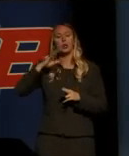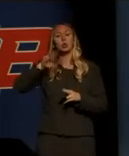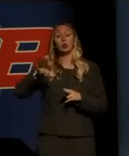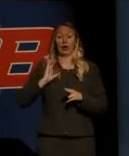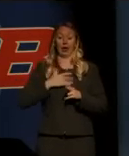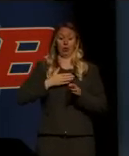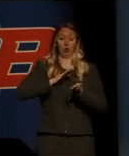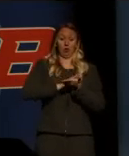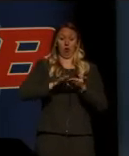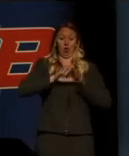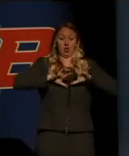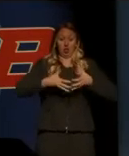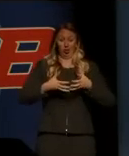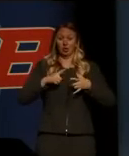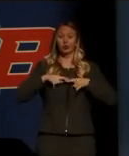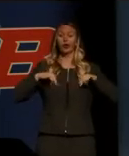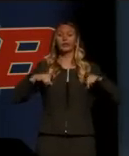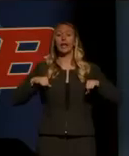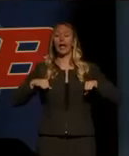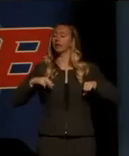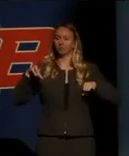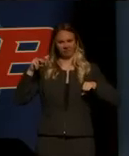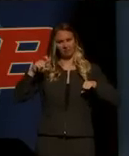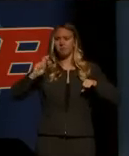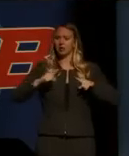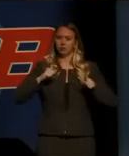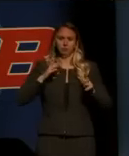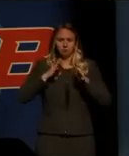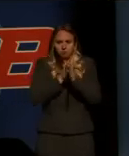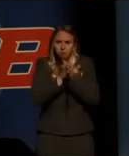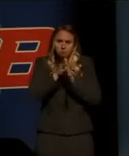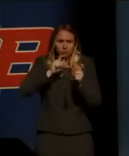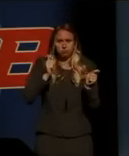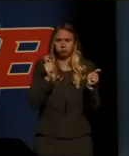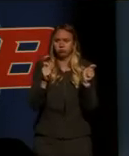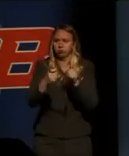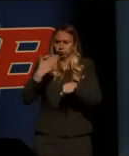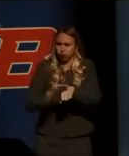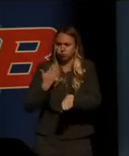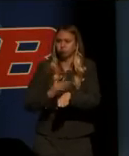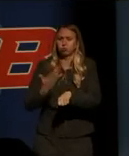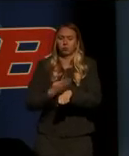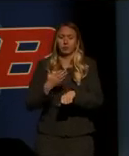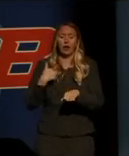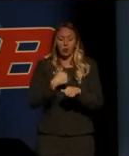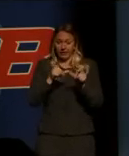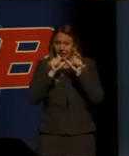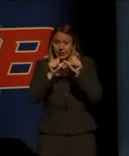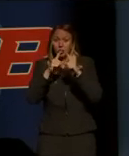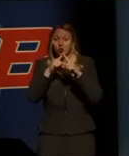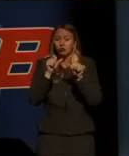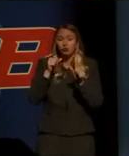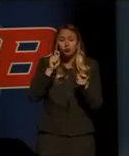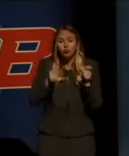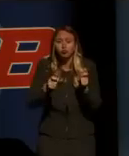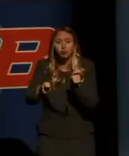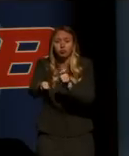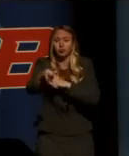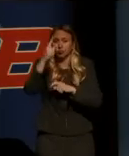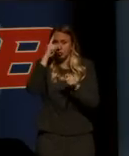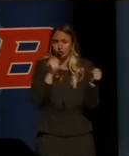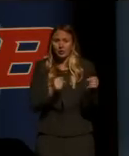moved forward in innovative and strategic ways thanks to the energy and the ideas of the people in the